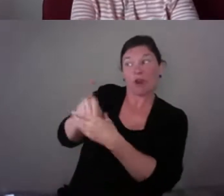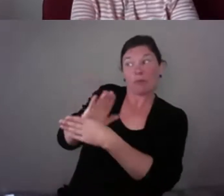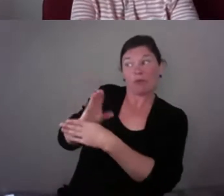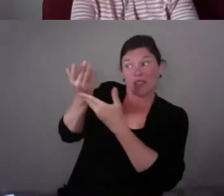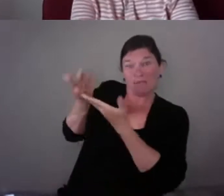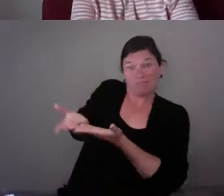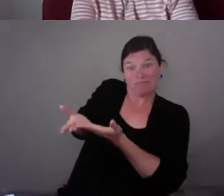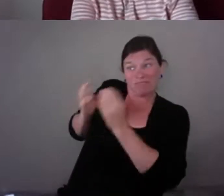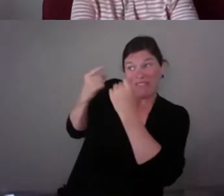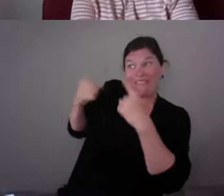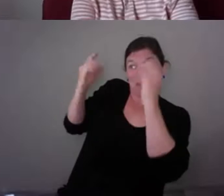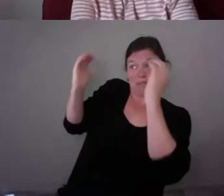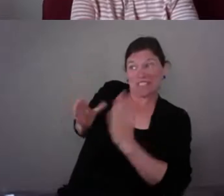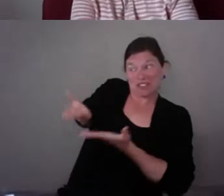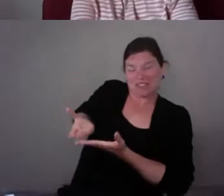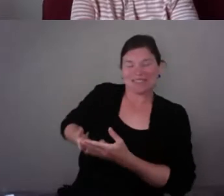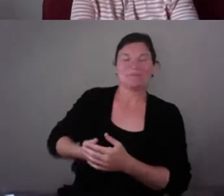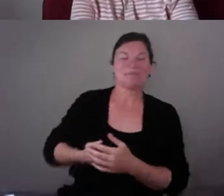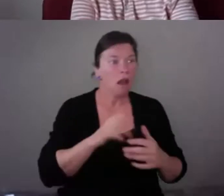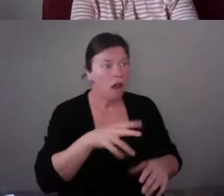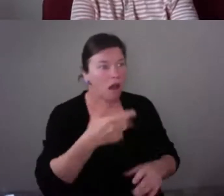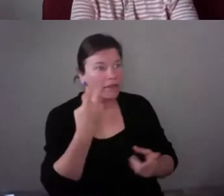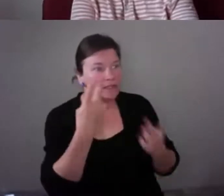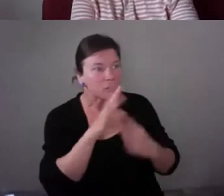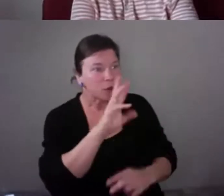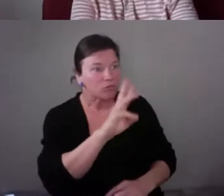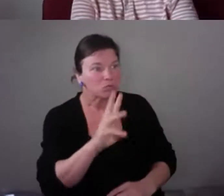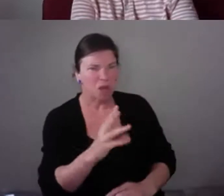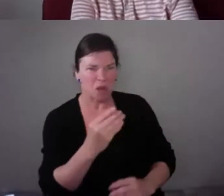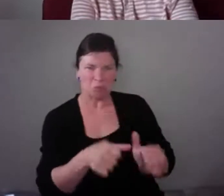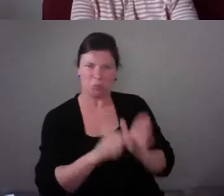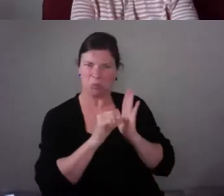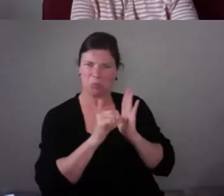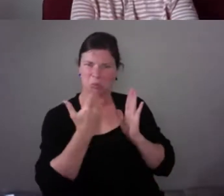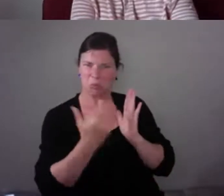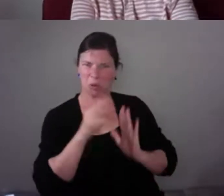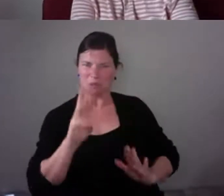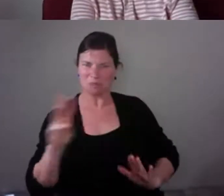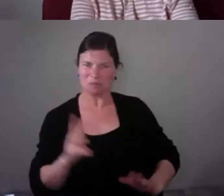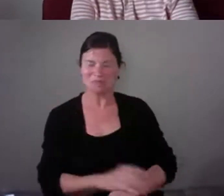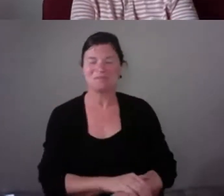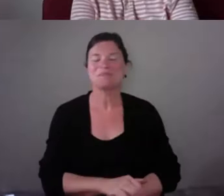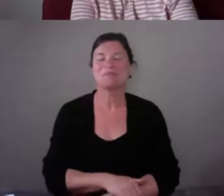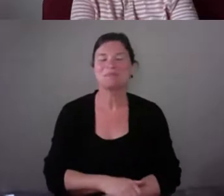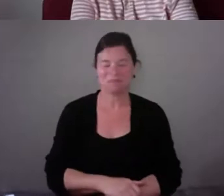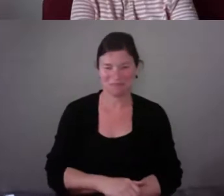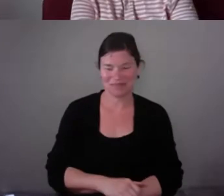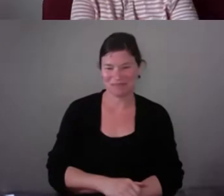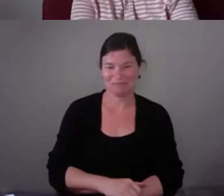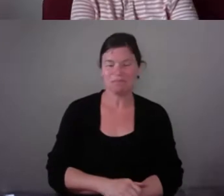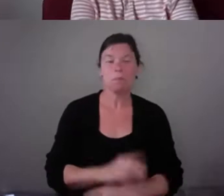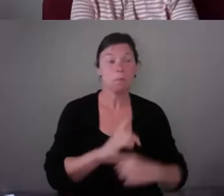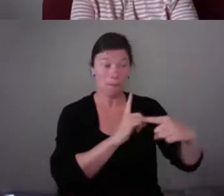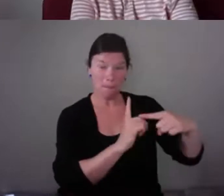I've seen your website; it's pretty impressive. And then not only that, but